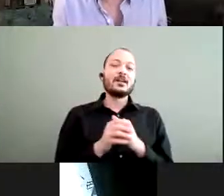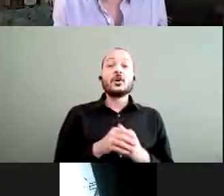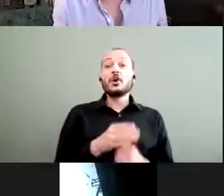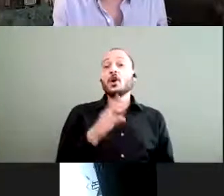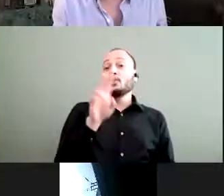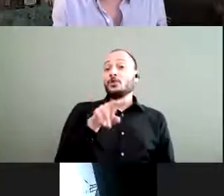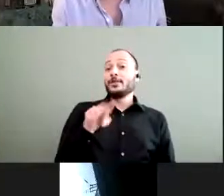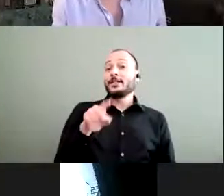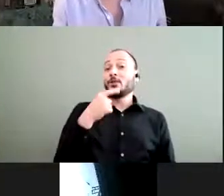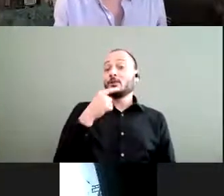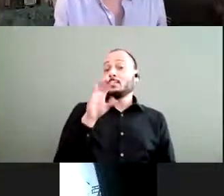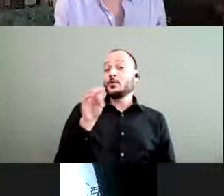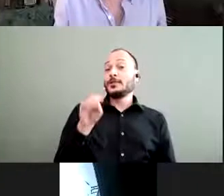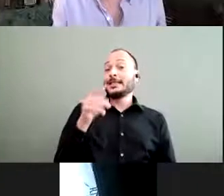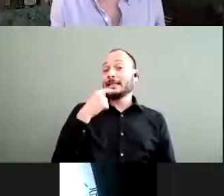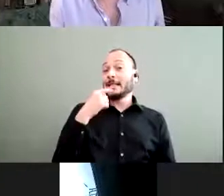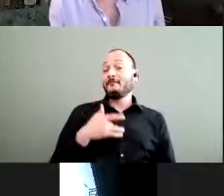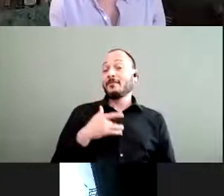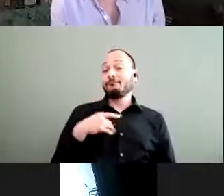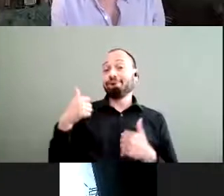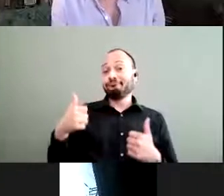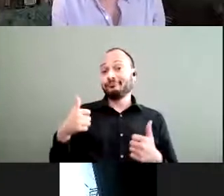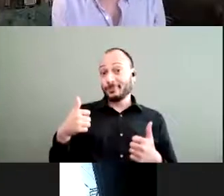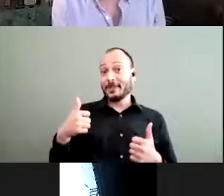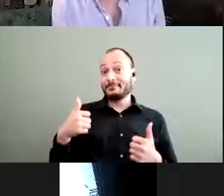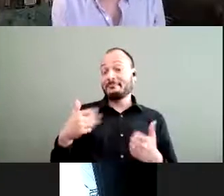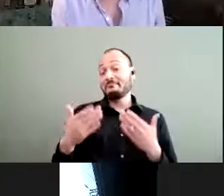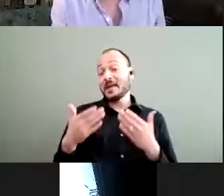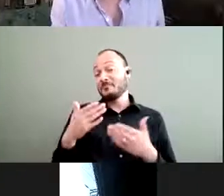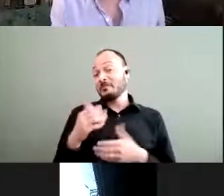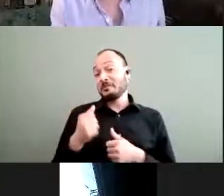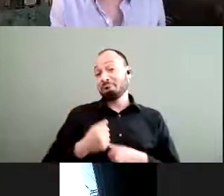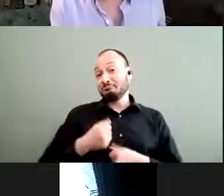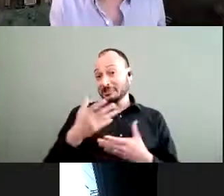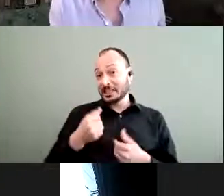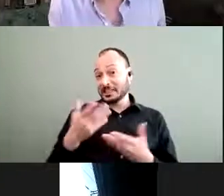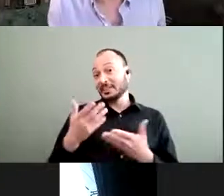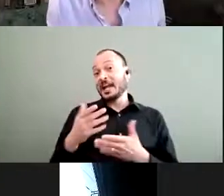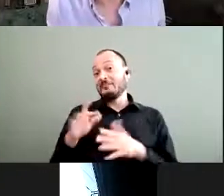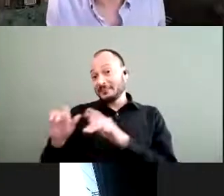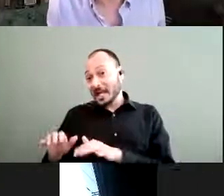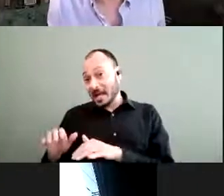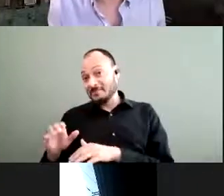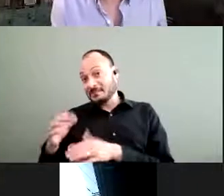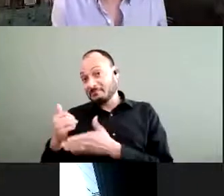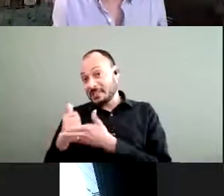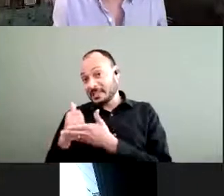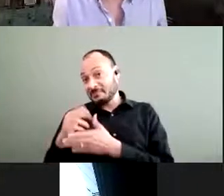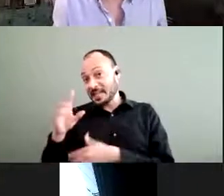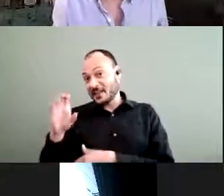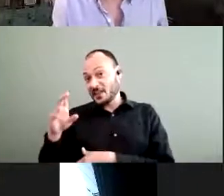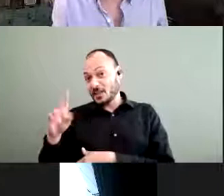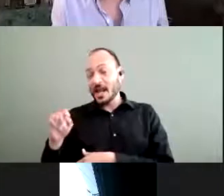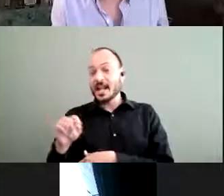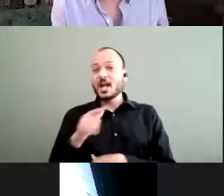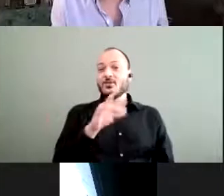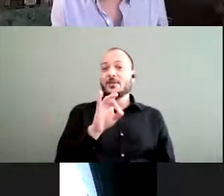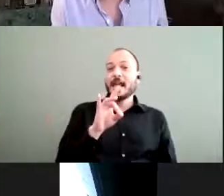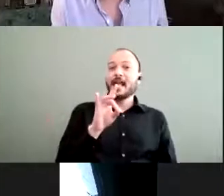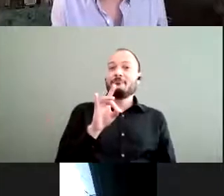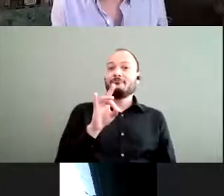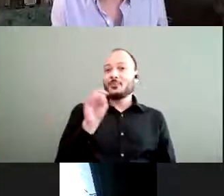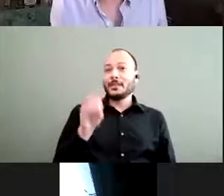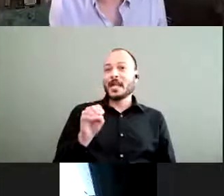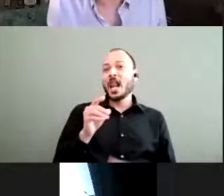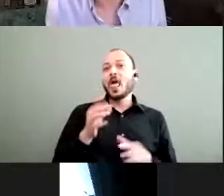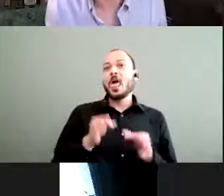22% feel great. So, maybe you can share some tips in the chat. And then 21% wait to the last minute to submit. And we